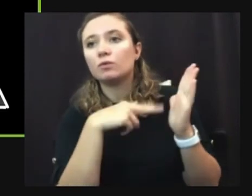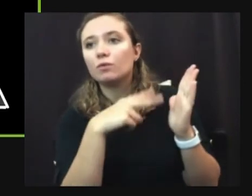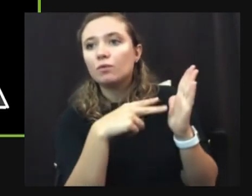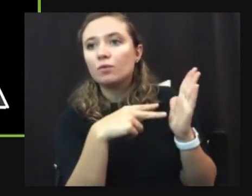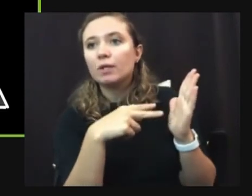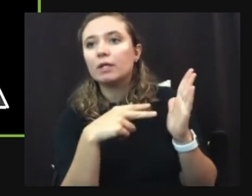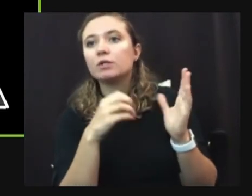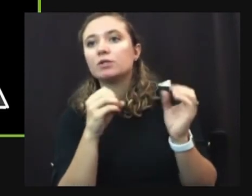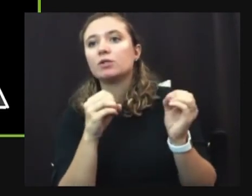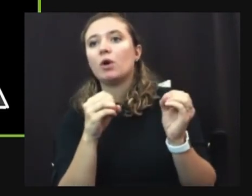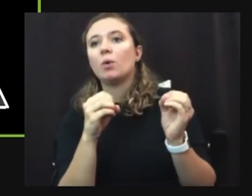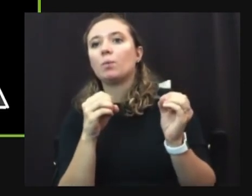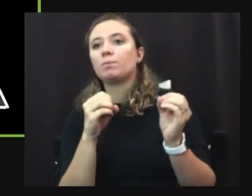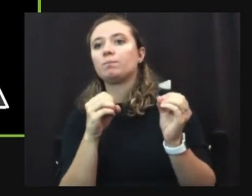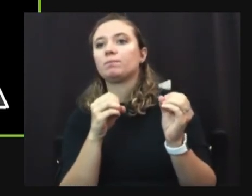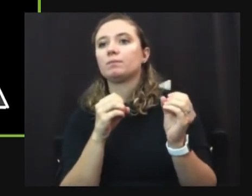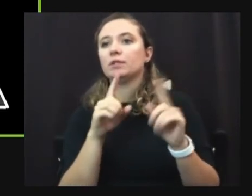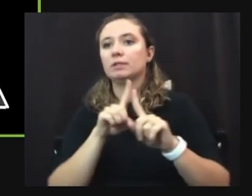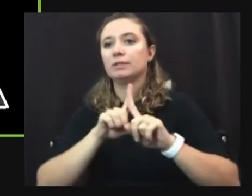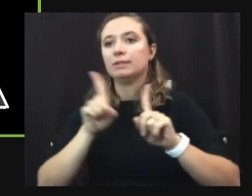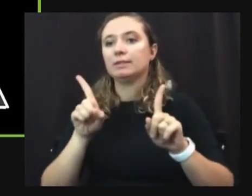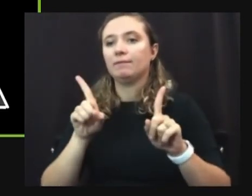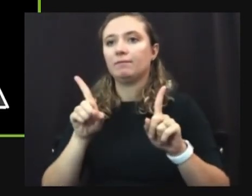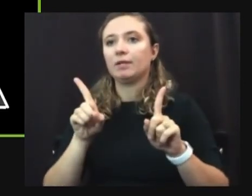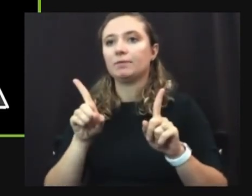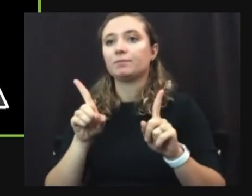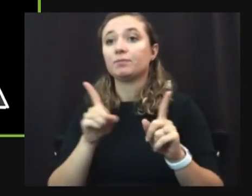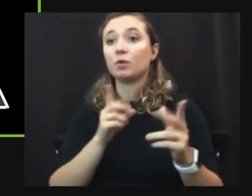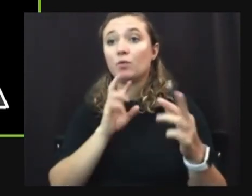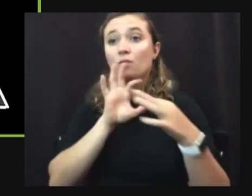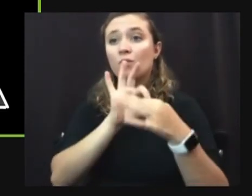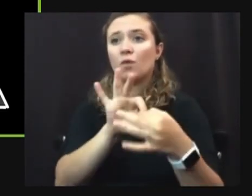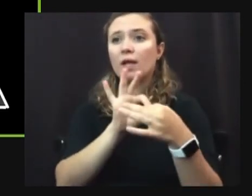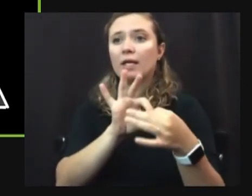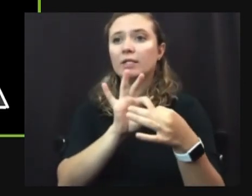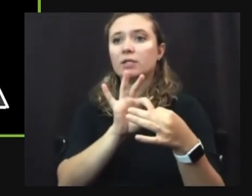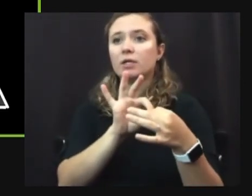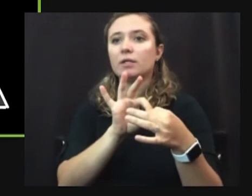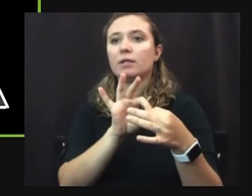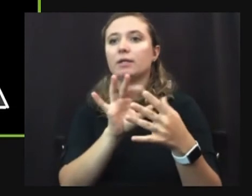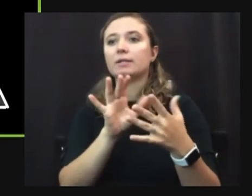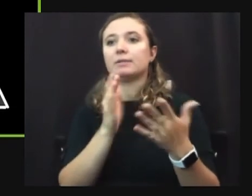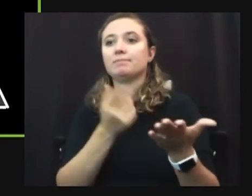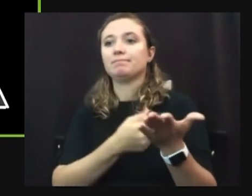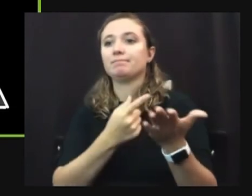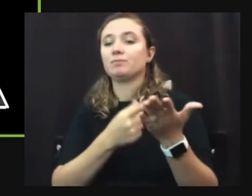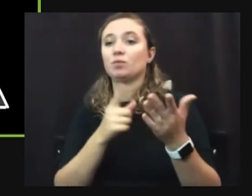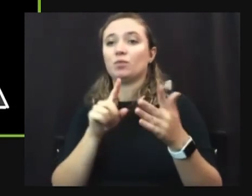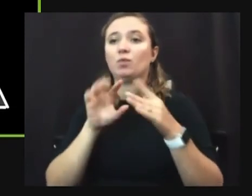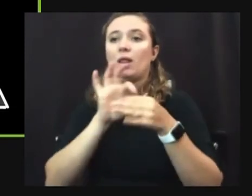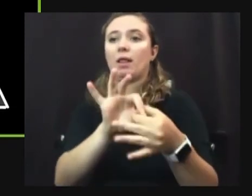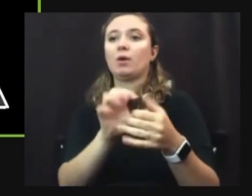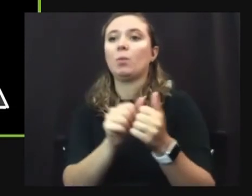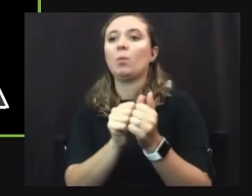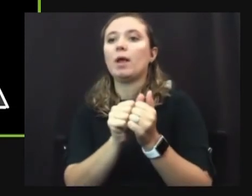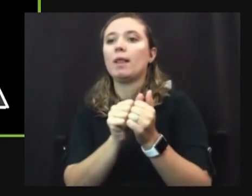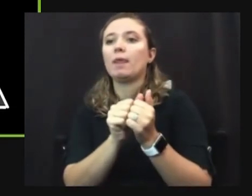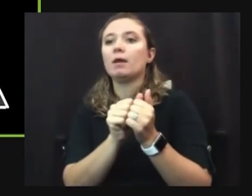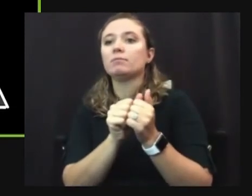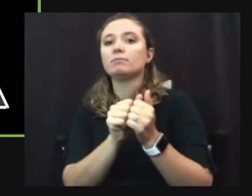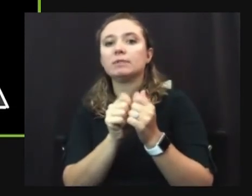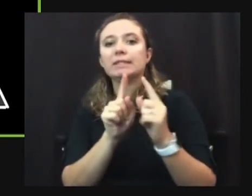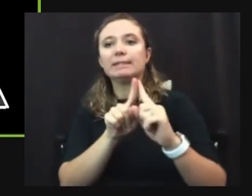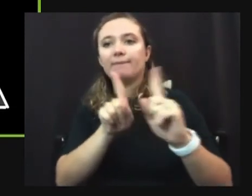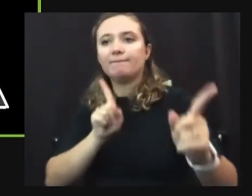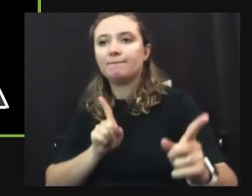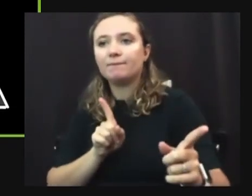or otherness, respectively. This often leads to misallocation or misappropriation of resources or blame.